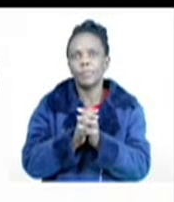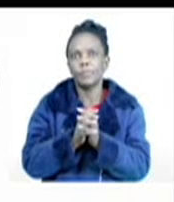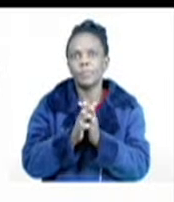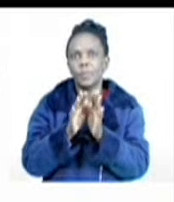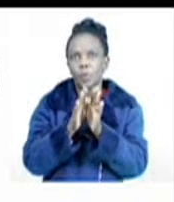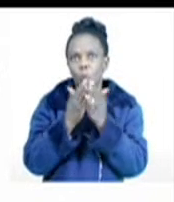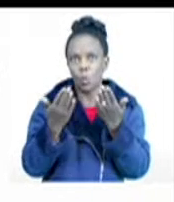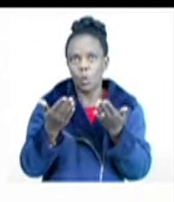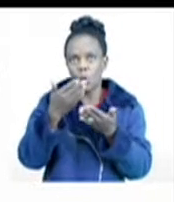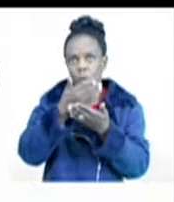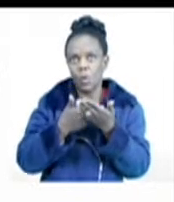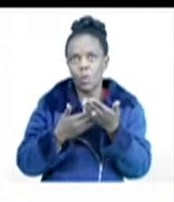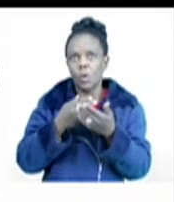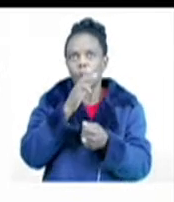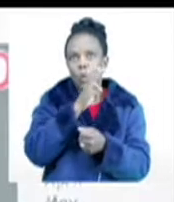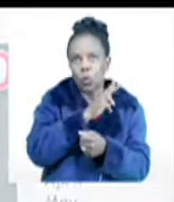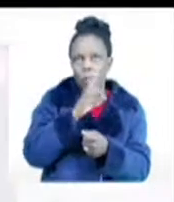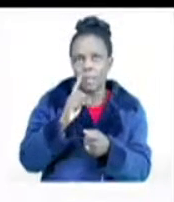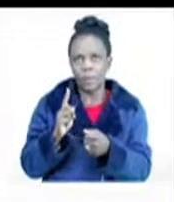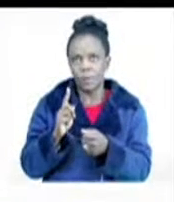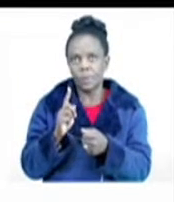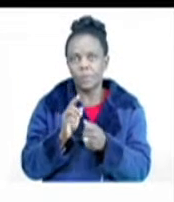Let's move on to page 21.